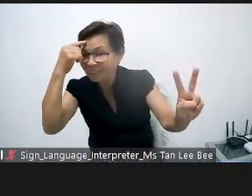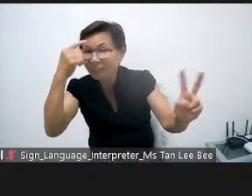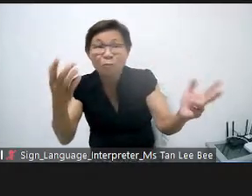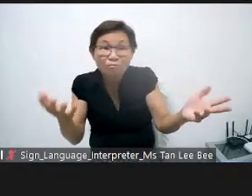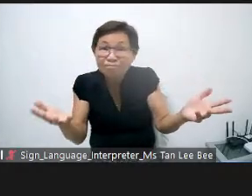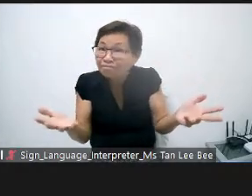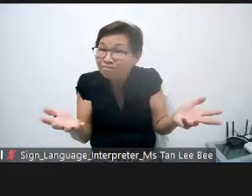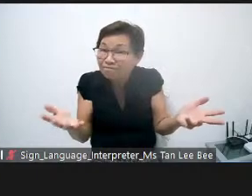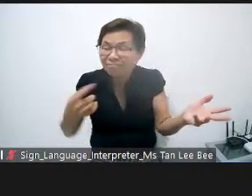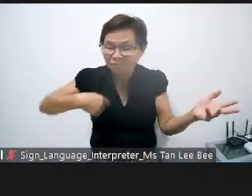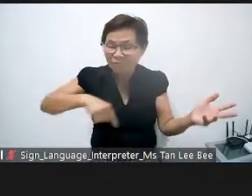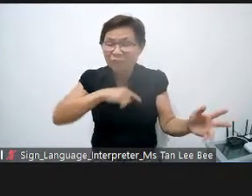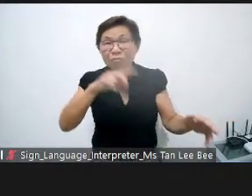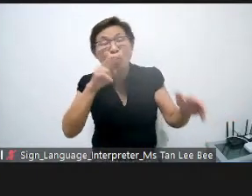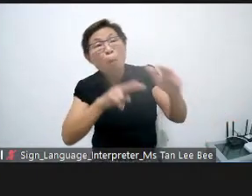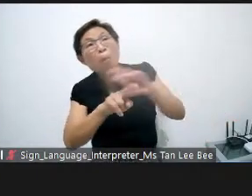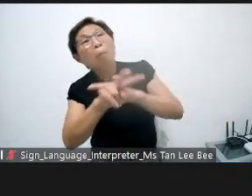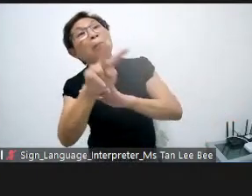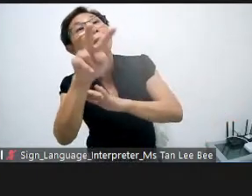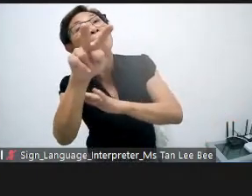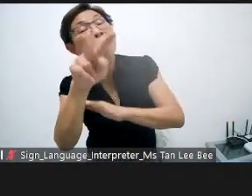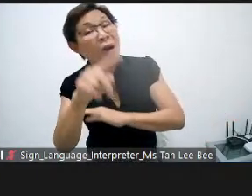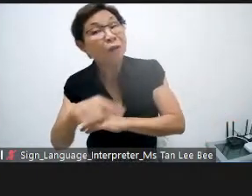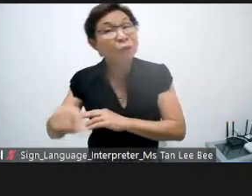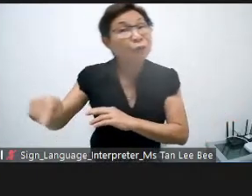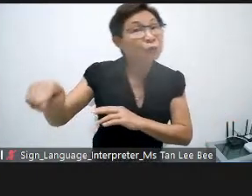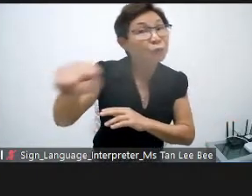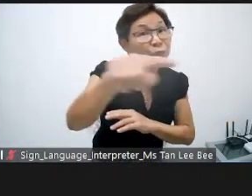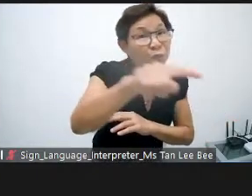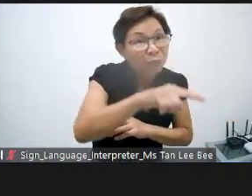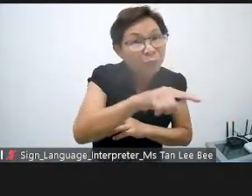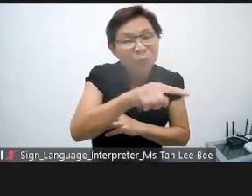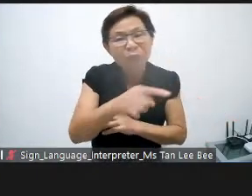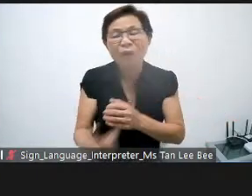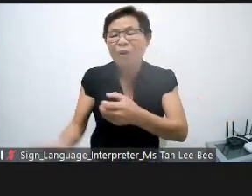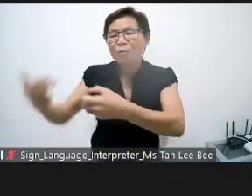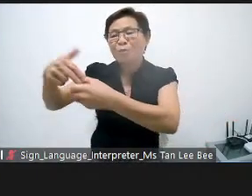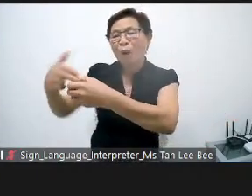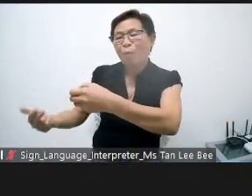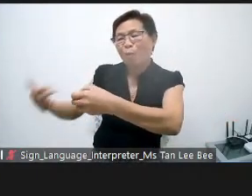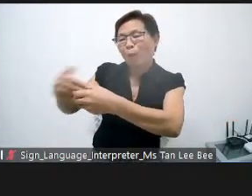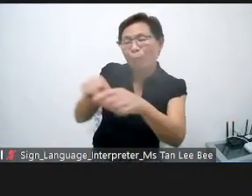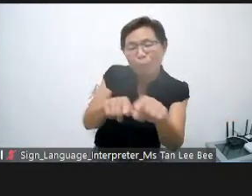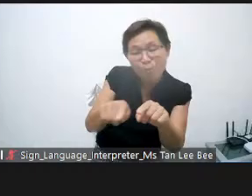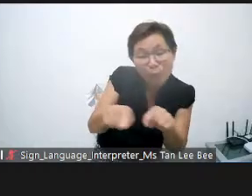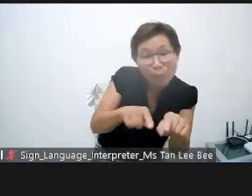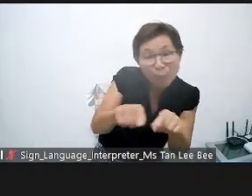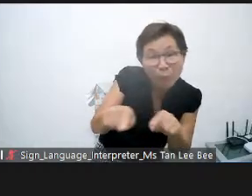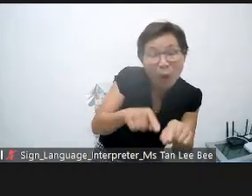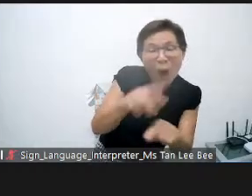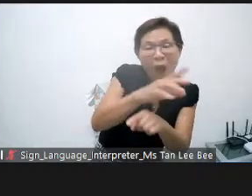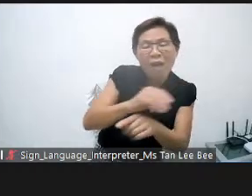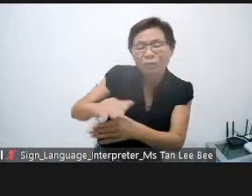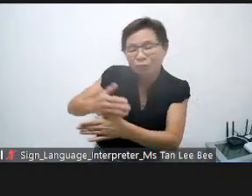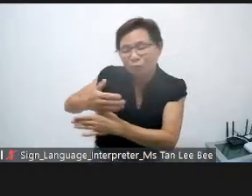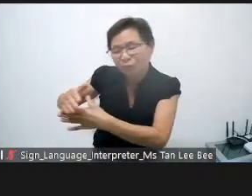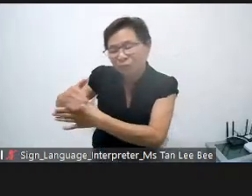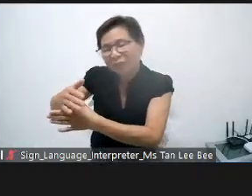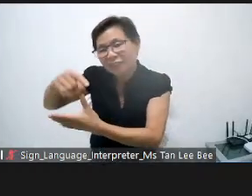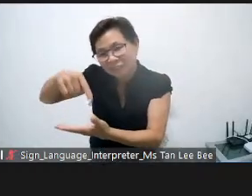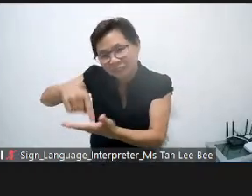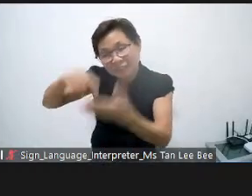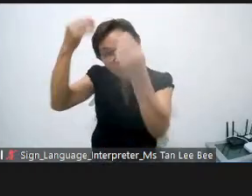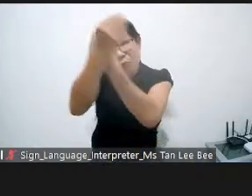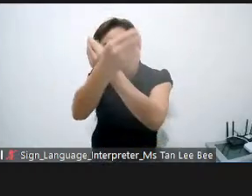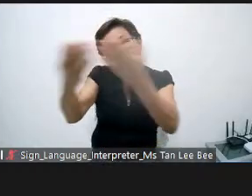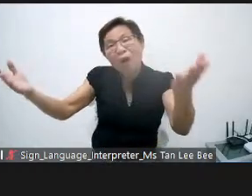Therefore, we are looking forward to having all of you take part in the competition and sharing this information